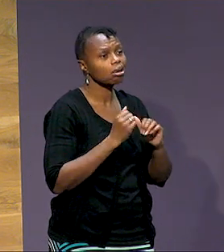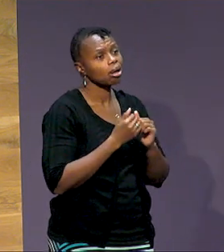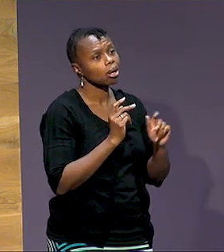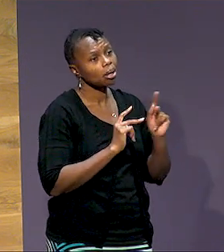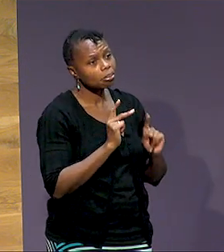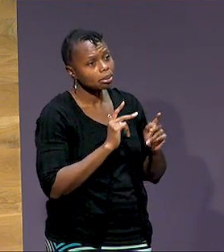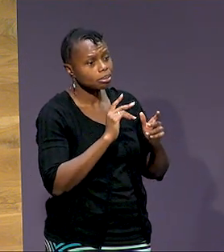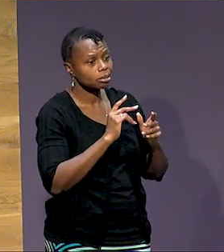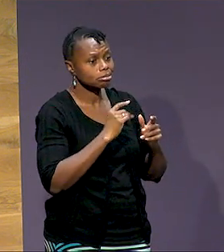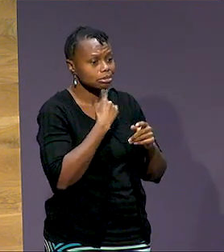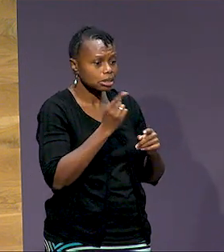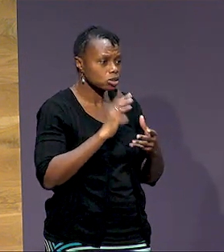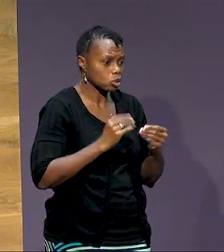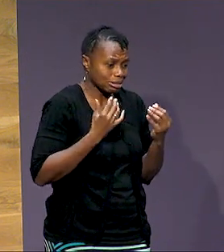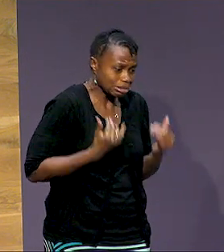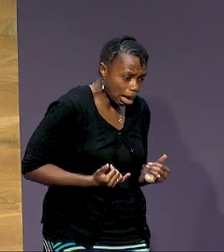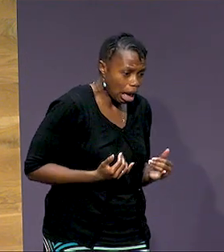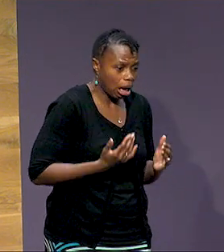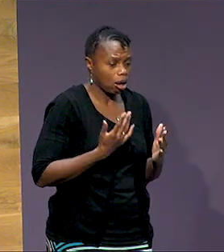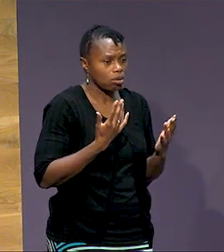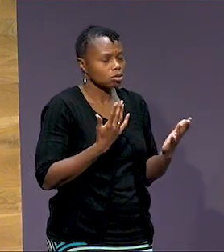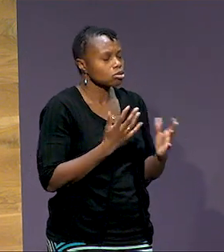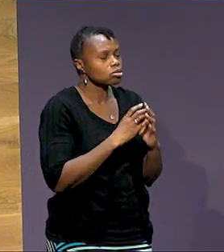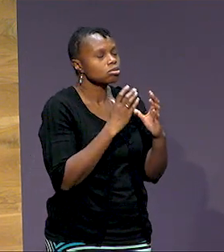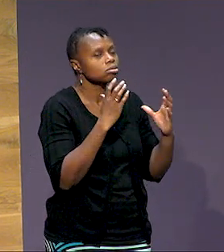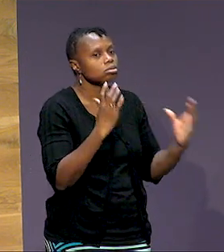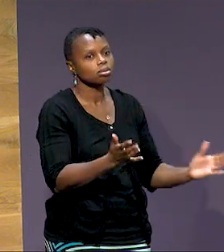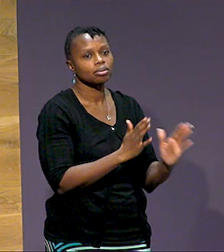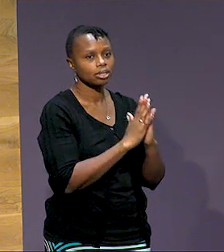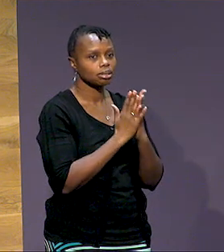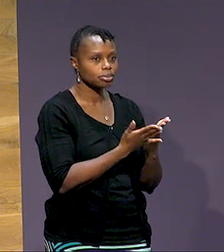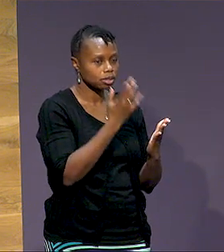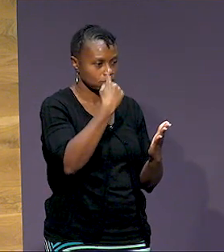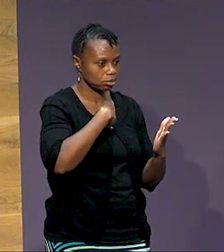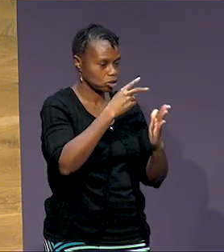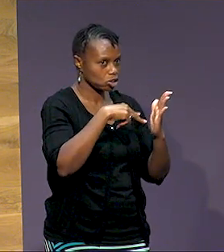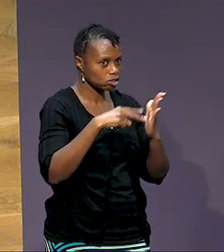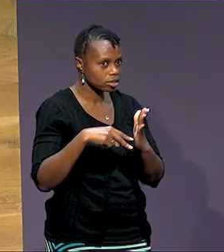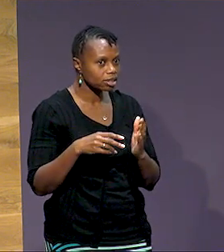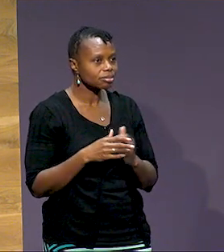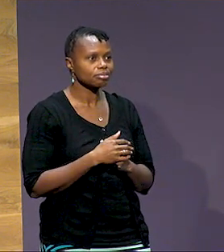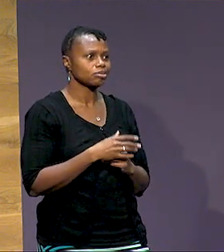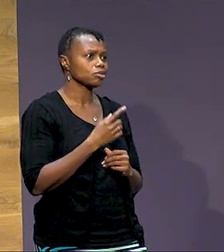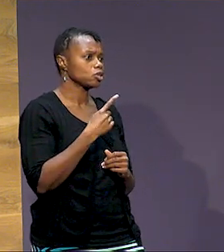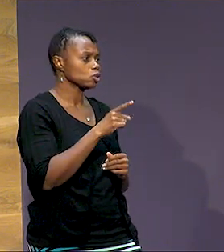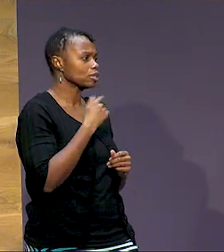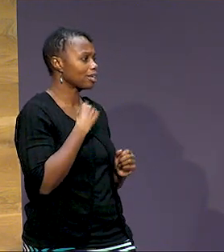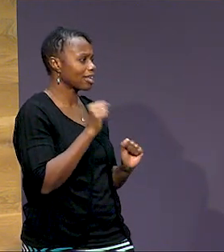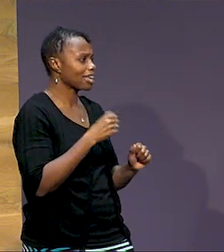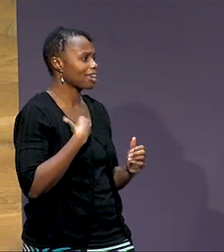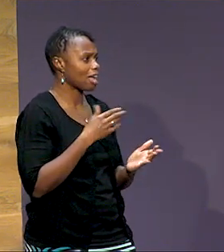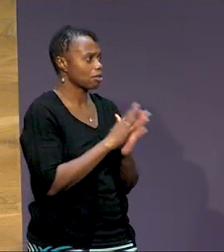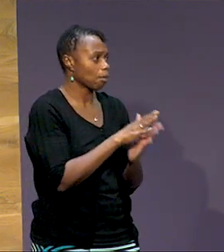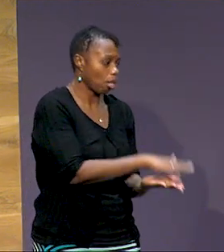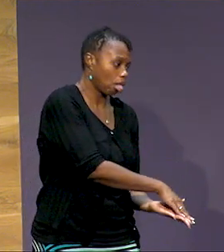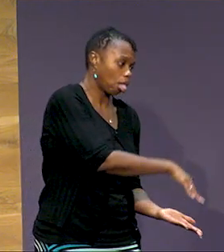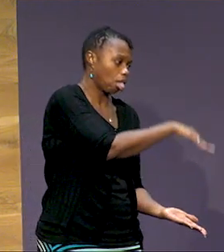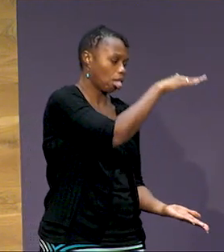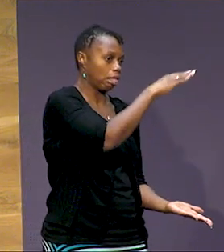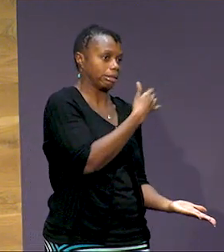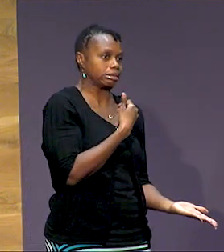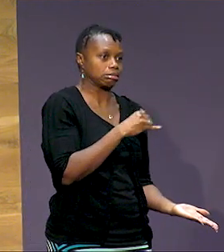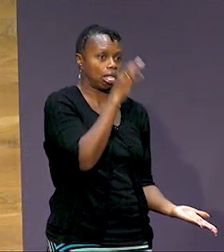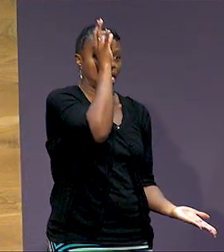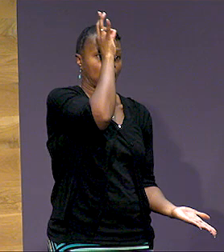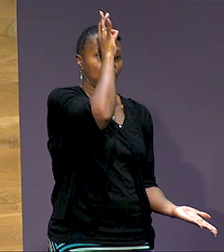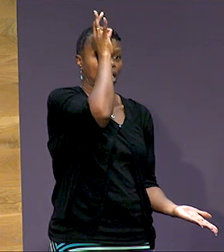fiction has evolved. There's so much literature out there. That you could put a pile of books on your desk and never get through it and still not know a